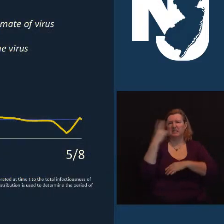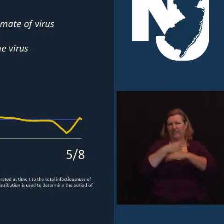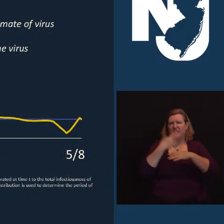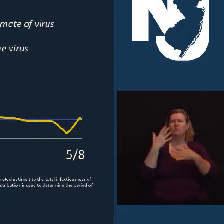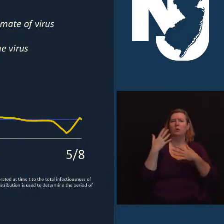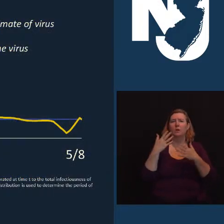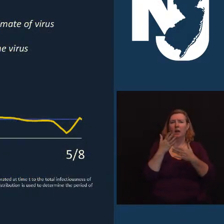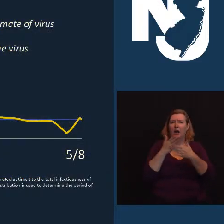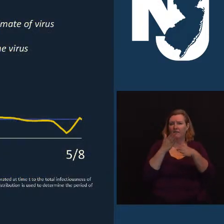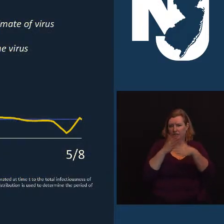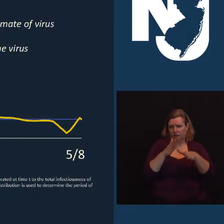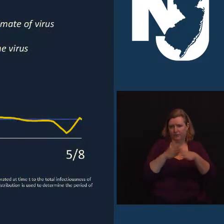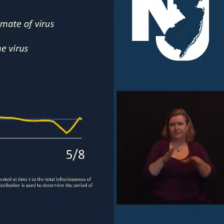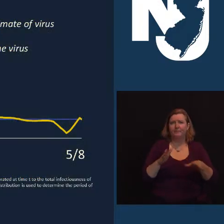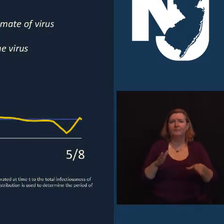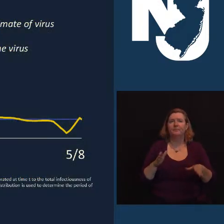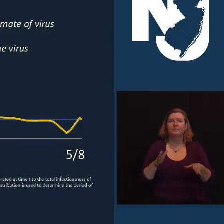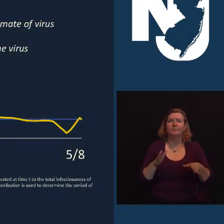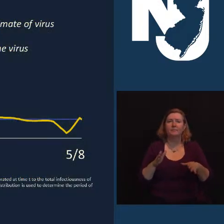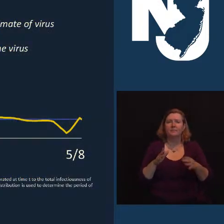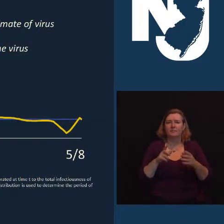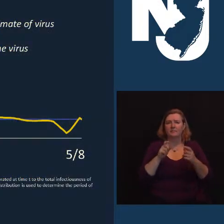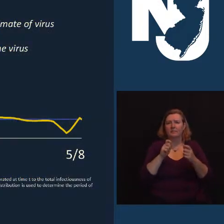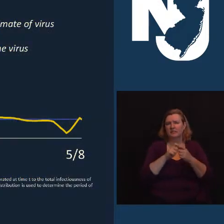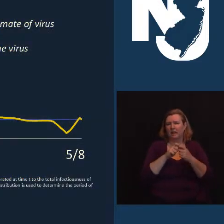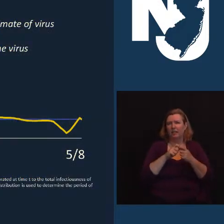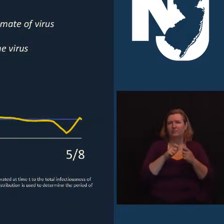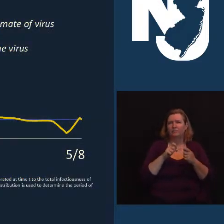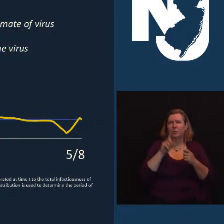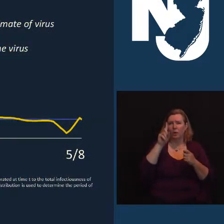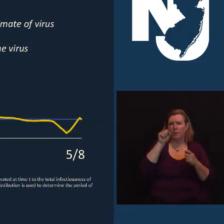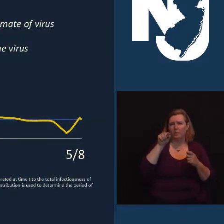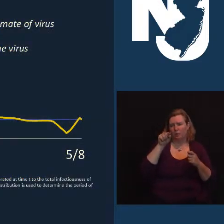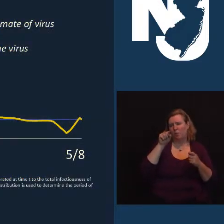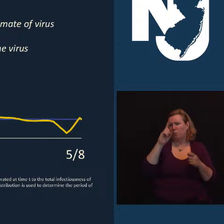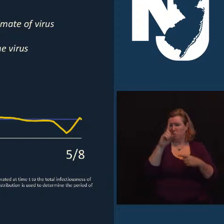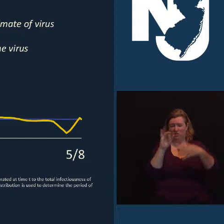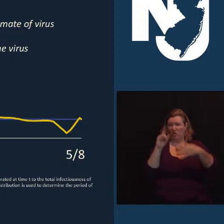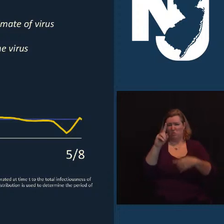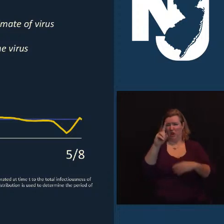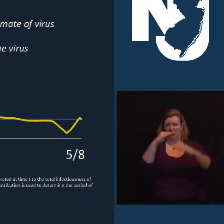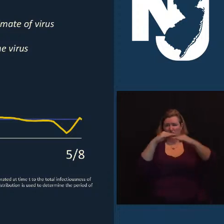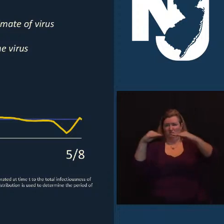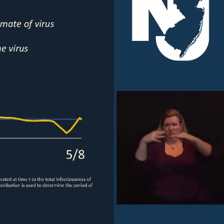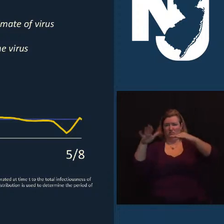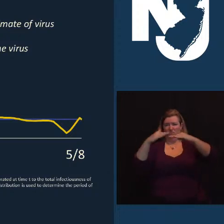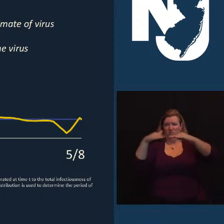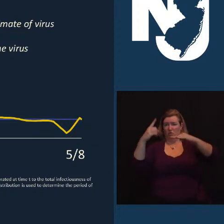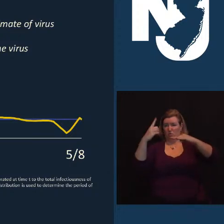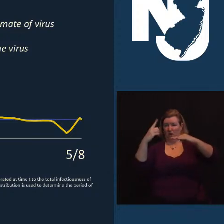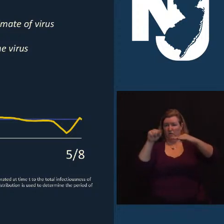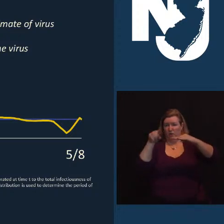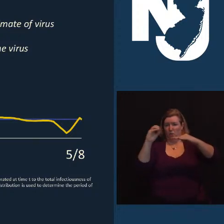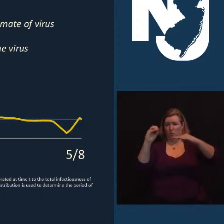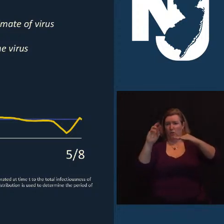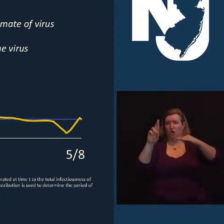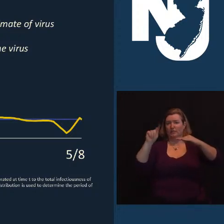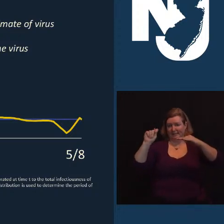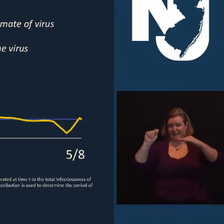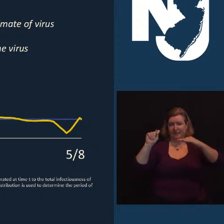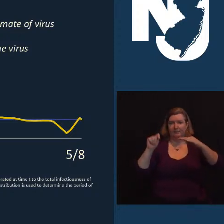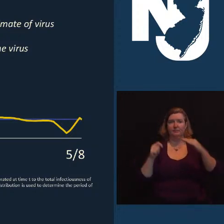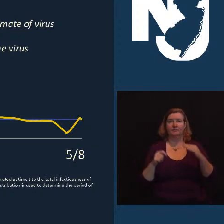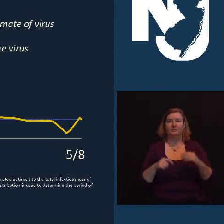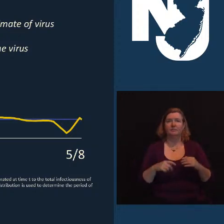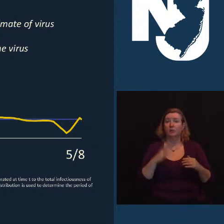rate of transmission is now exactly at 1, and as we have mentioned several times now, there are a couple of reasons why we saw that little increase.